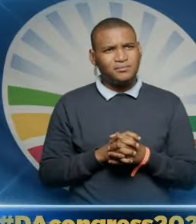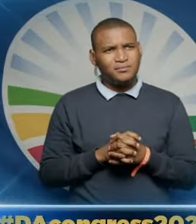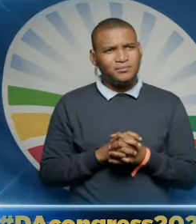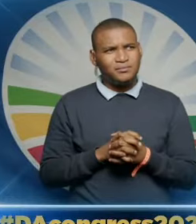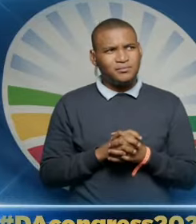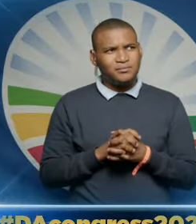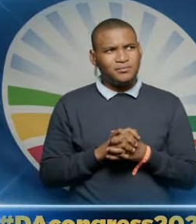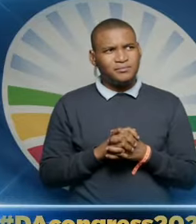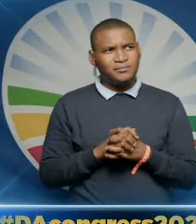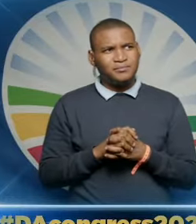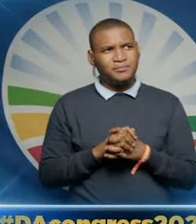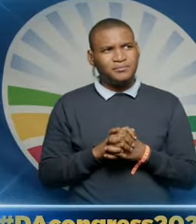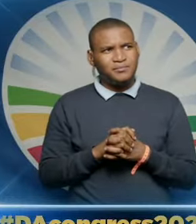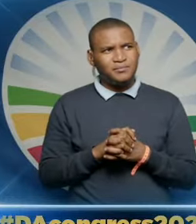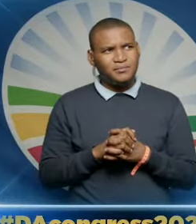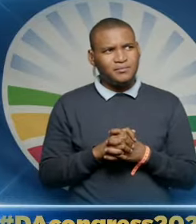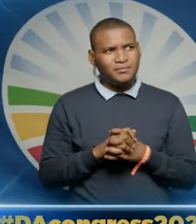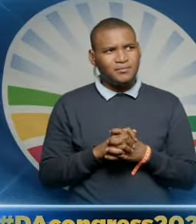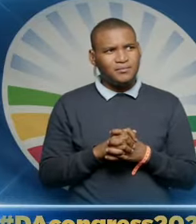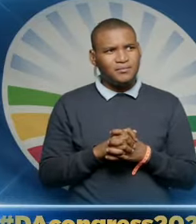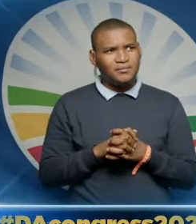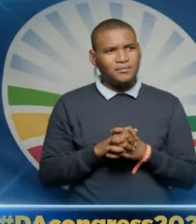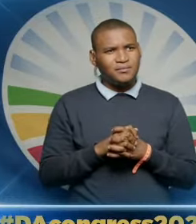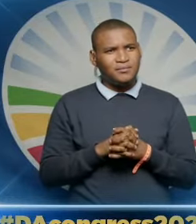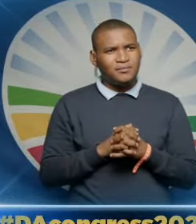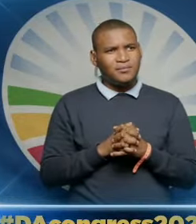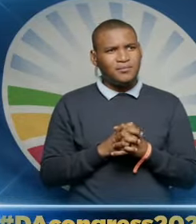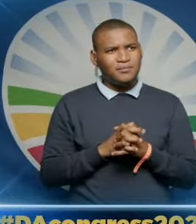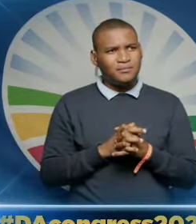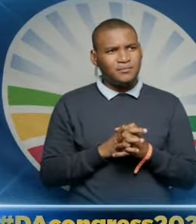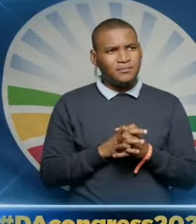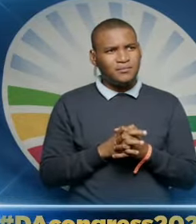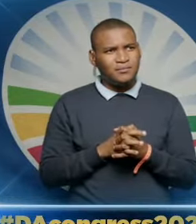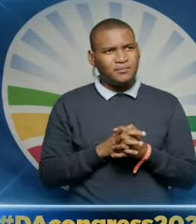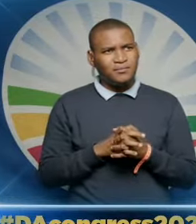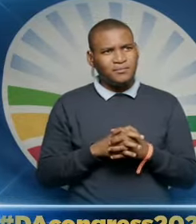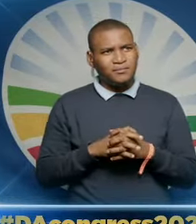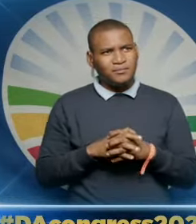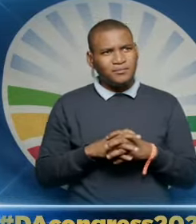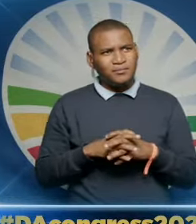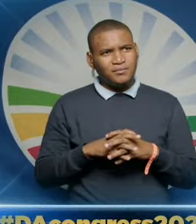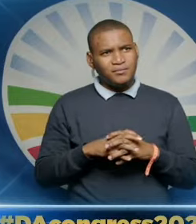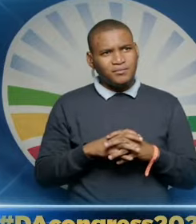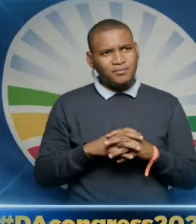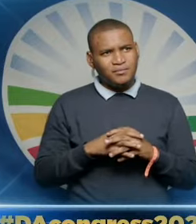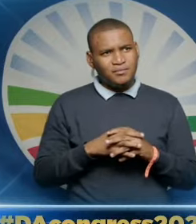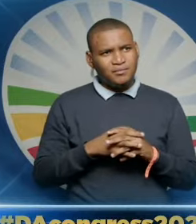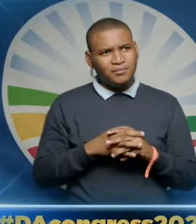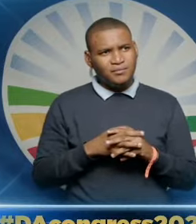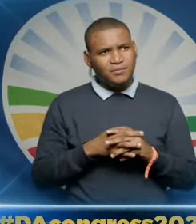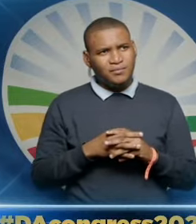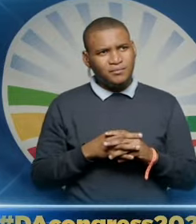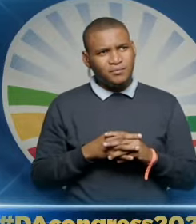bolted. They're not bolted. Bottles. You know, if there was a lot more yellow around here, we'd still be doing credentials right